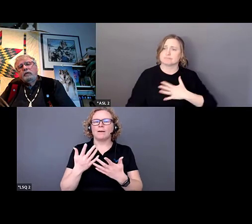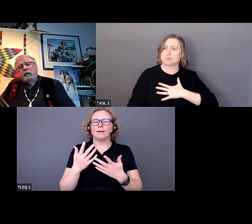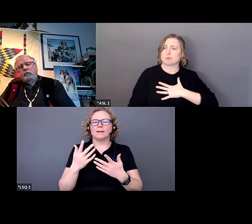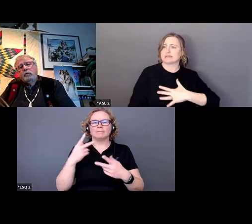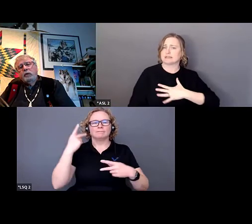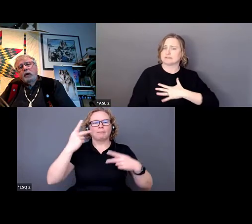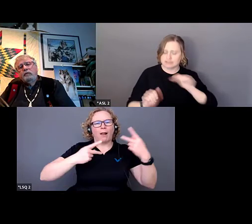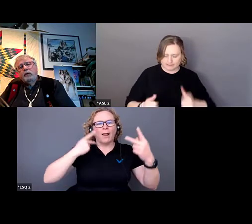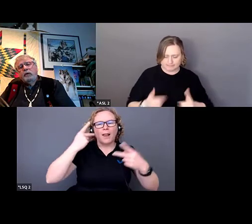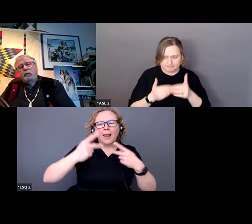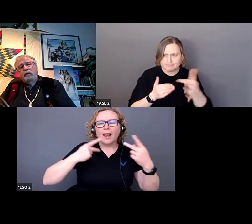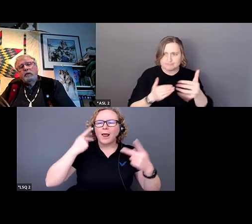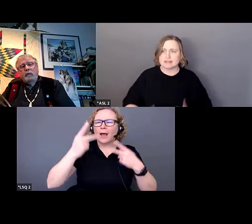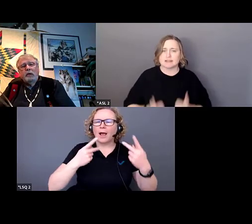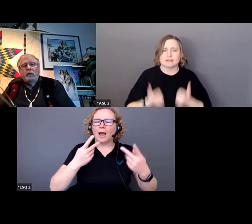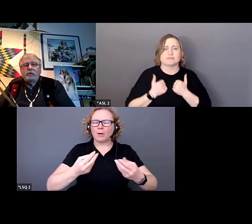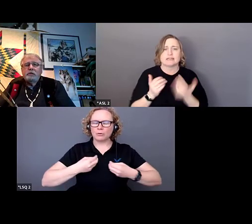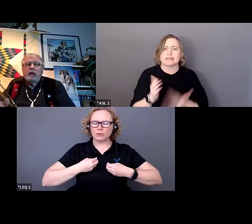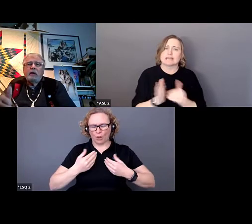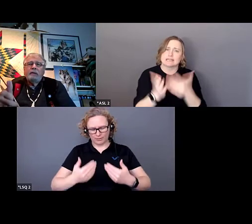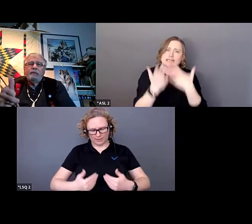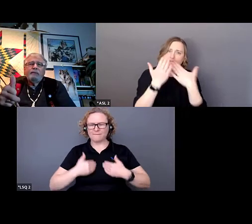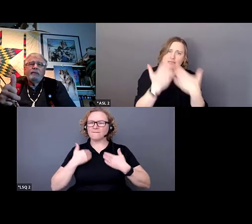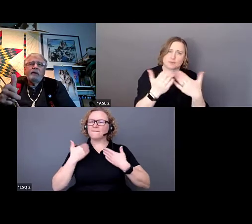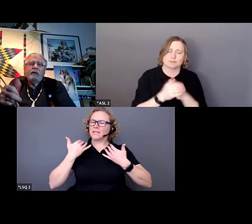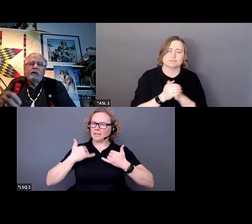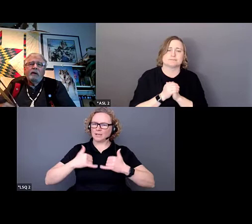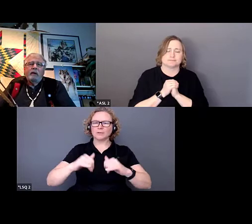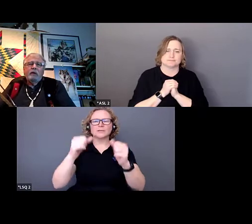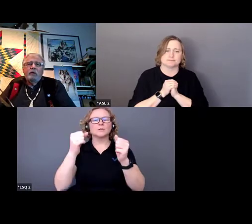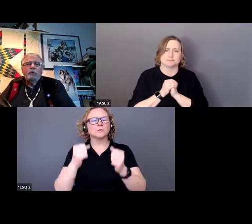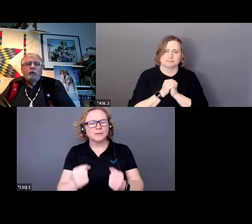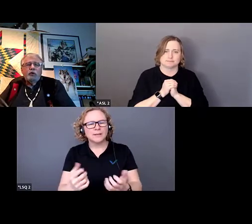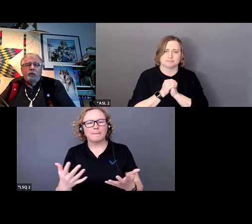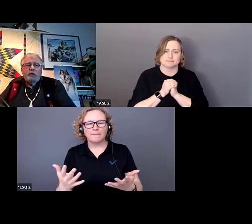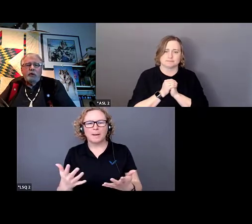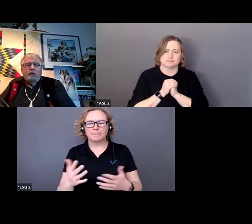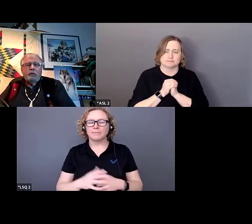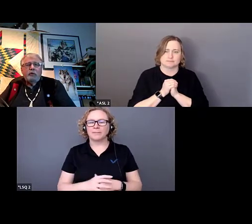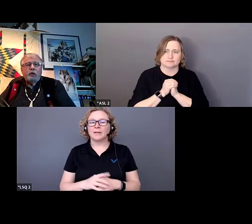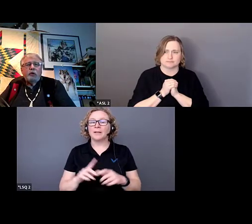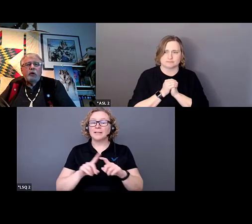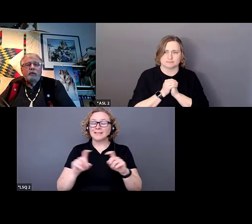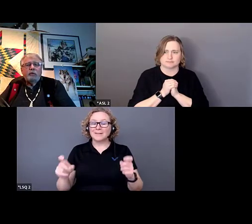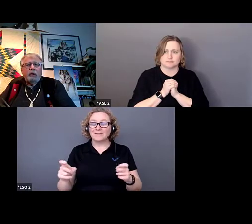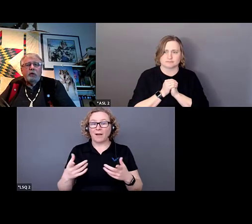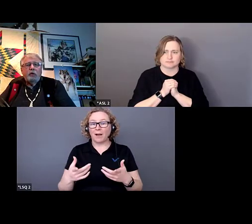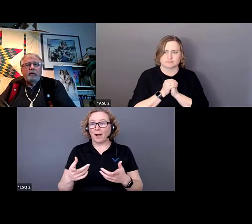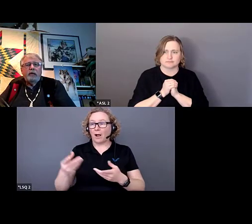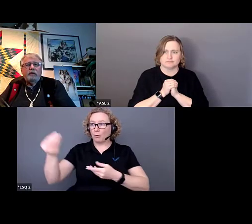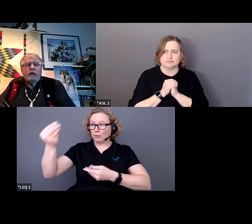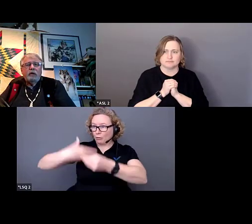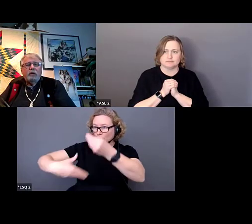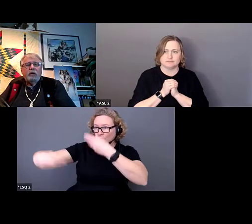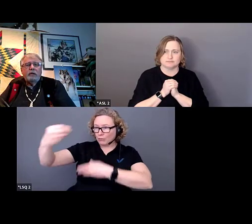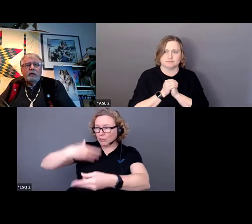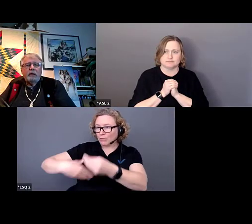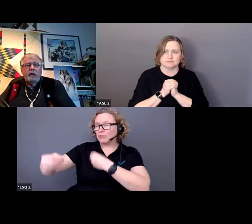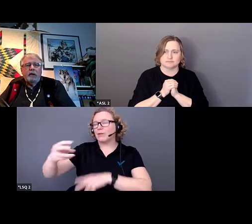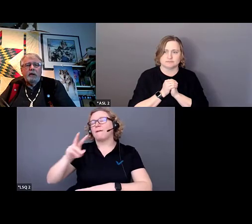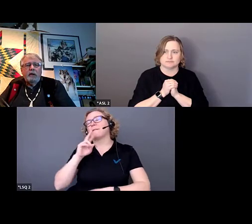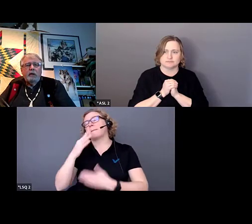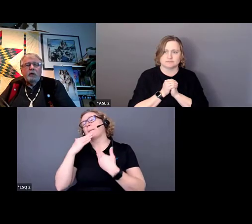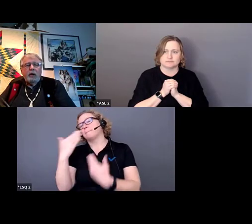For these gifts, we're grateful, and we say, Miigwech Nyawa. O Bojoma Shomas Bojona Komas Wabano Bene